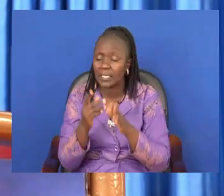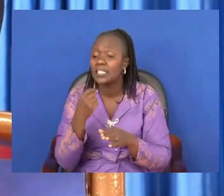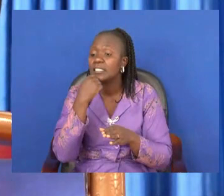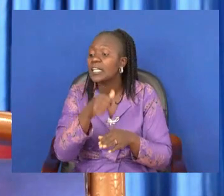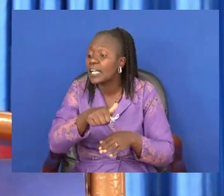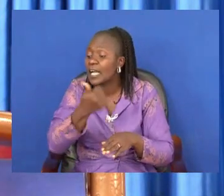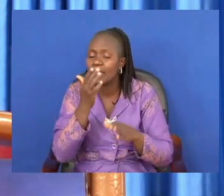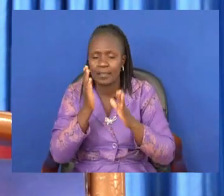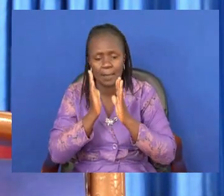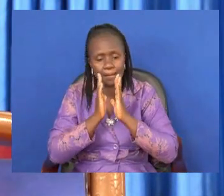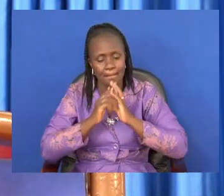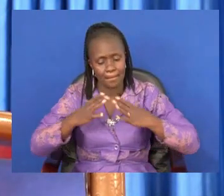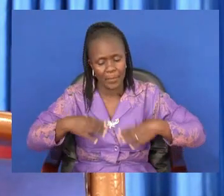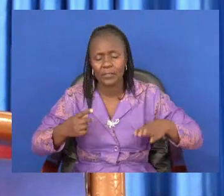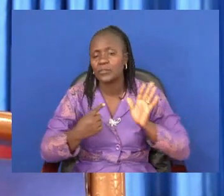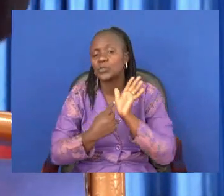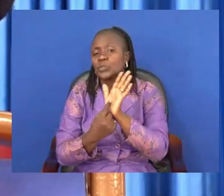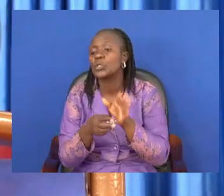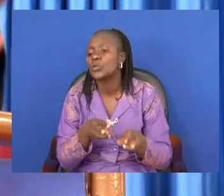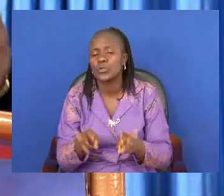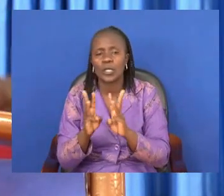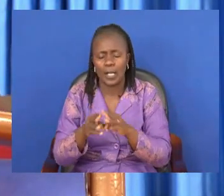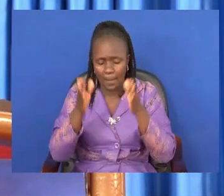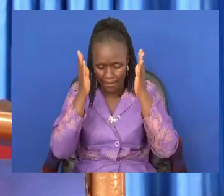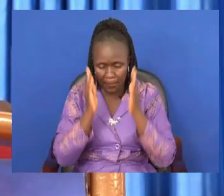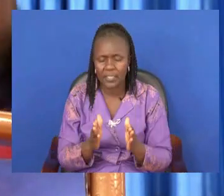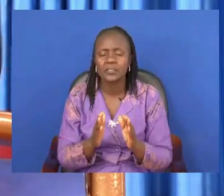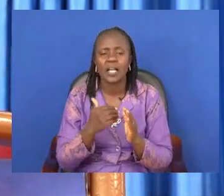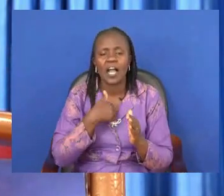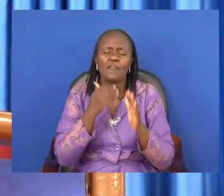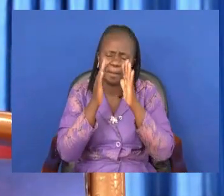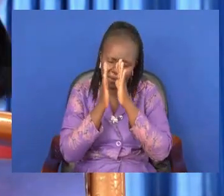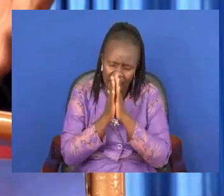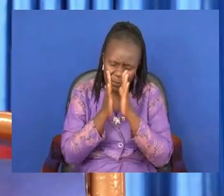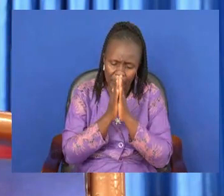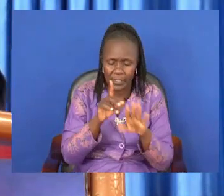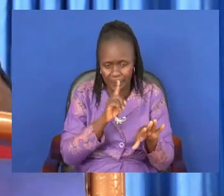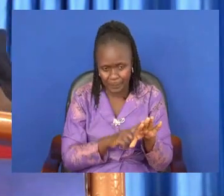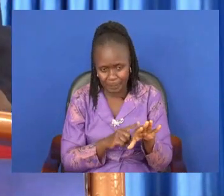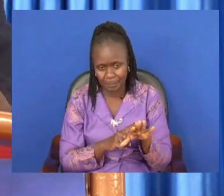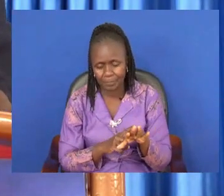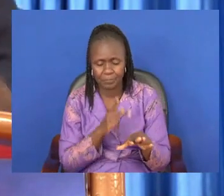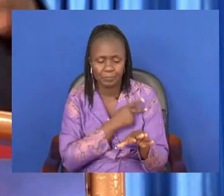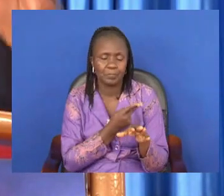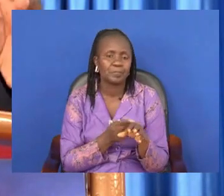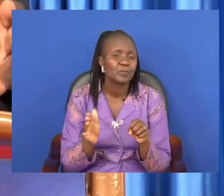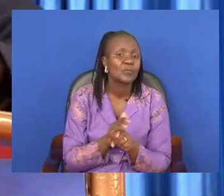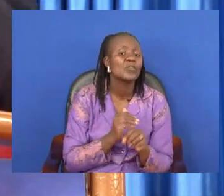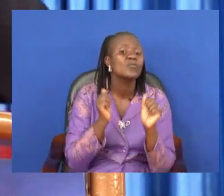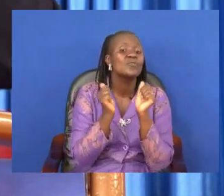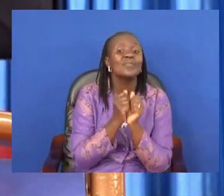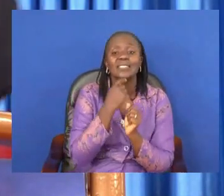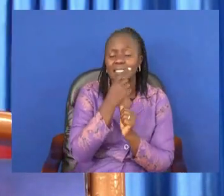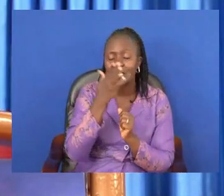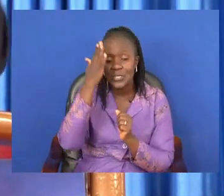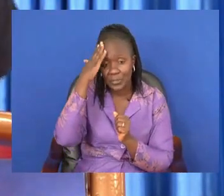other people, I am going to show you the way, you need to be a person of prayer. So Paul was saying confidently because he knew that